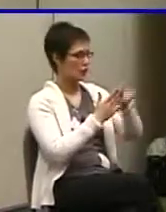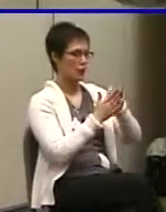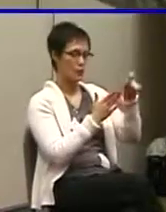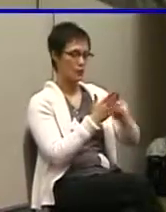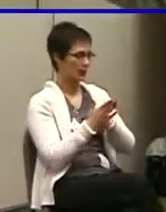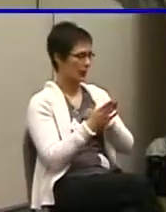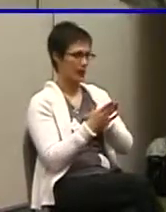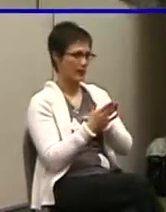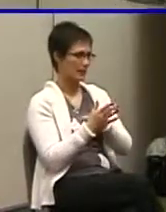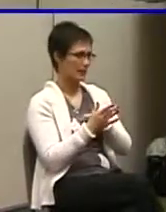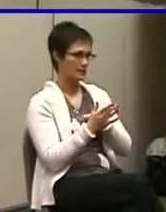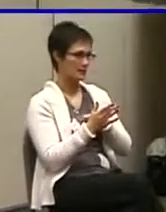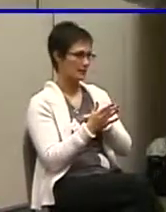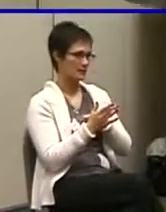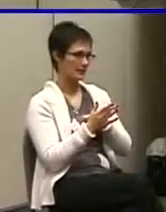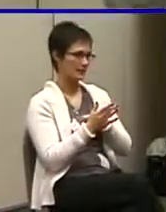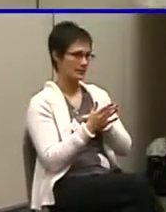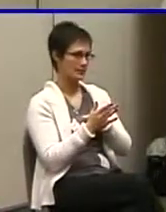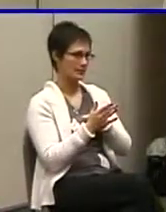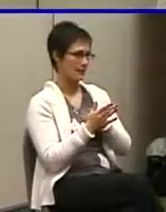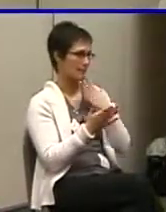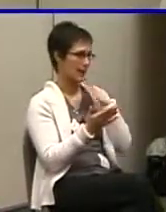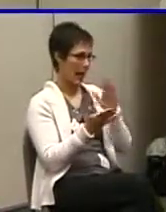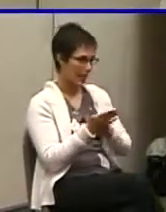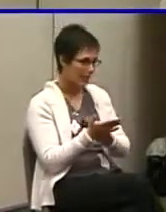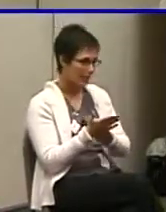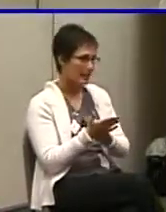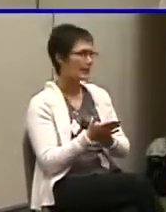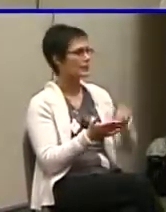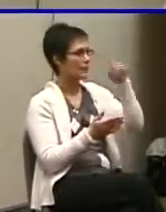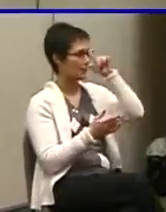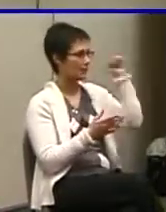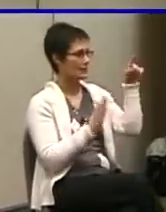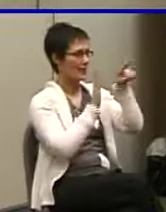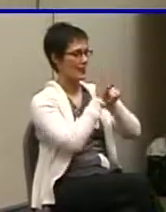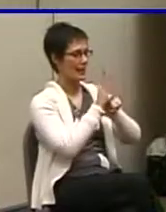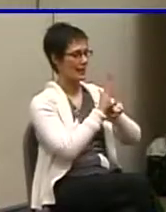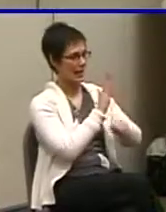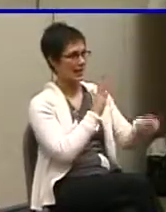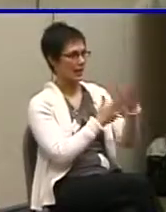them be carried out, oftentimes the negative pieces of our plans are much more